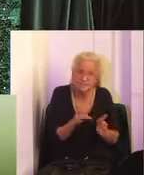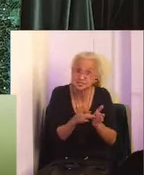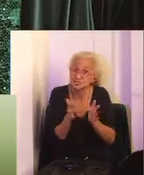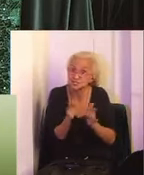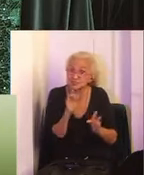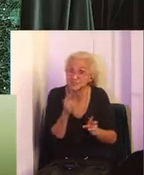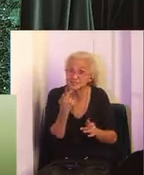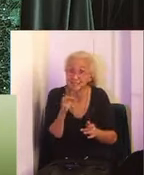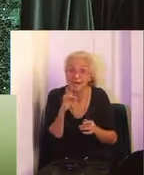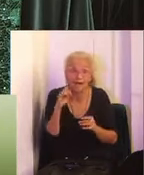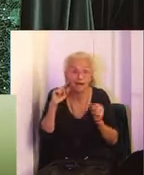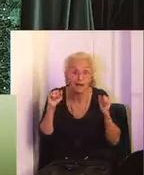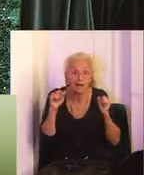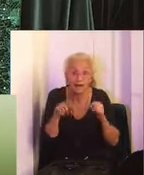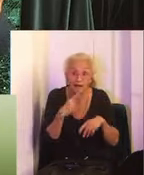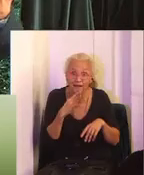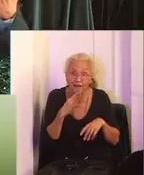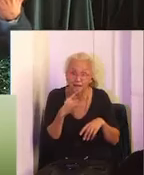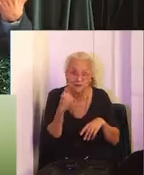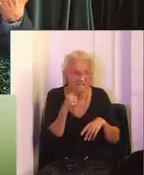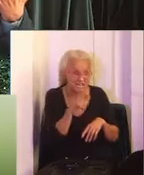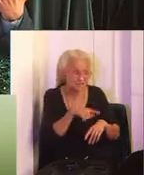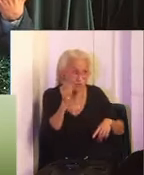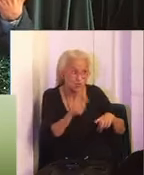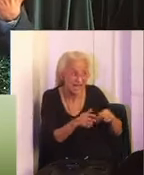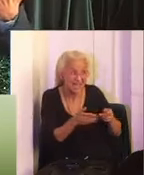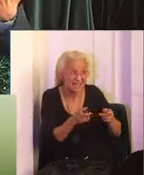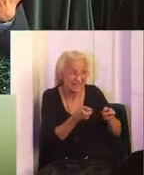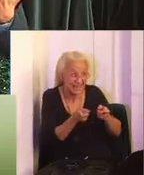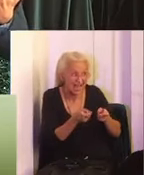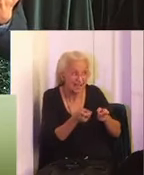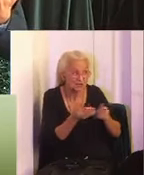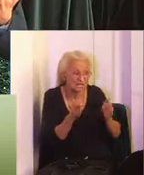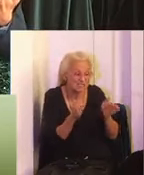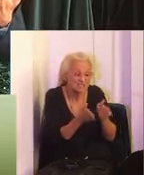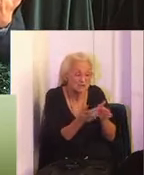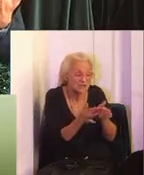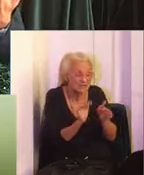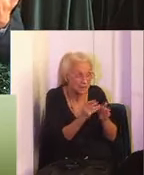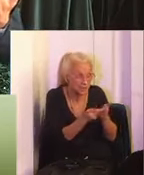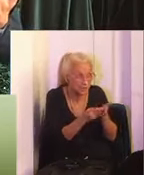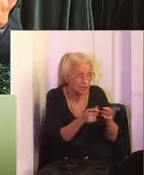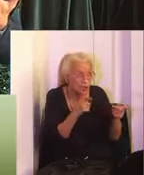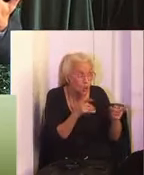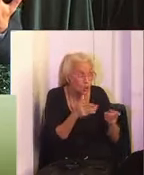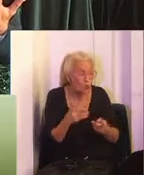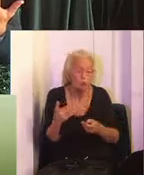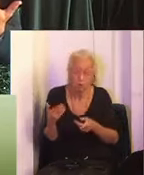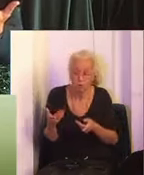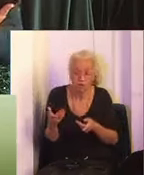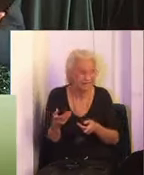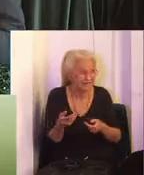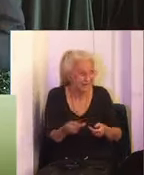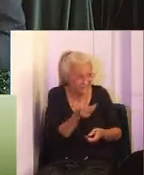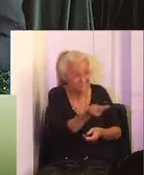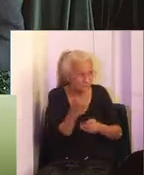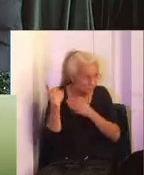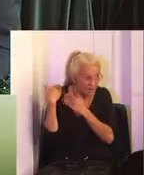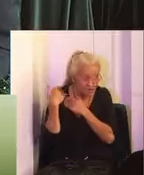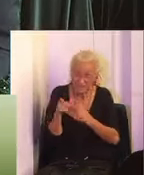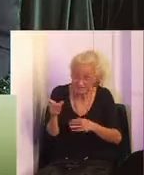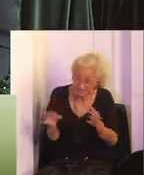out loud? If you can't even handle a small thing like money, who's going to entrust you with spiritual riches